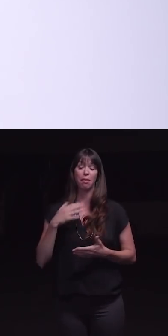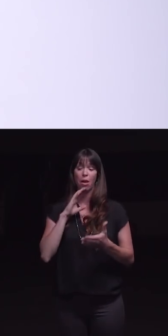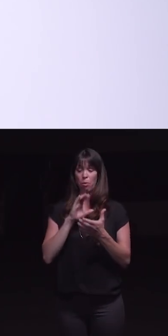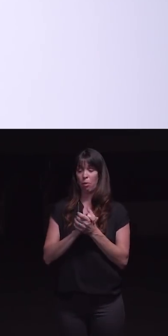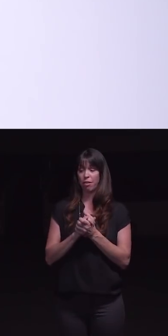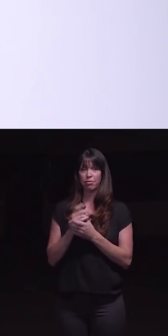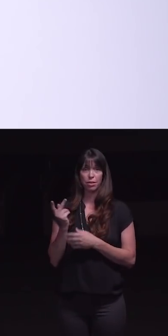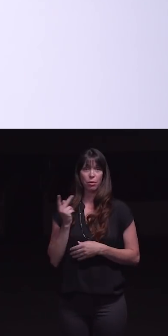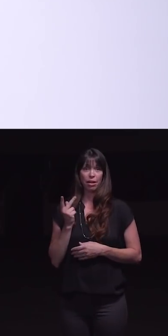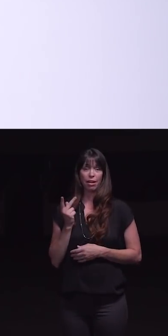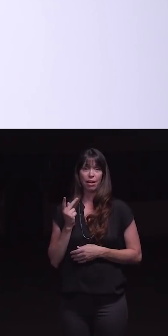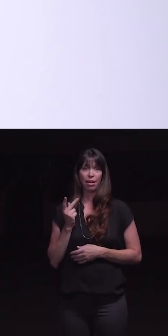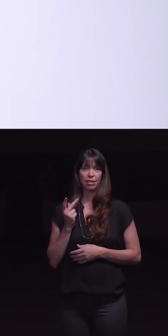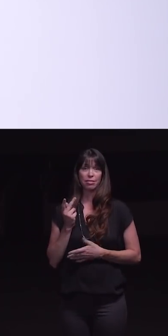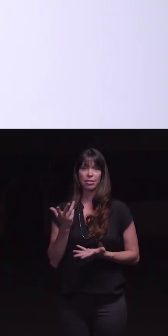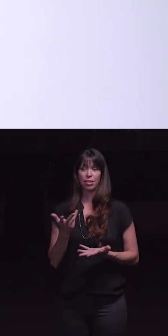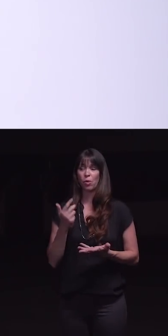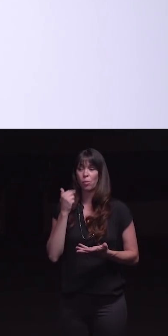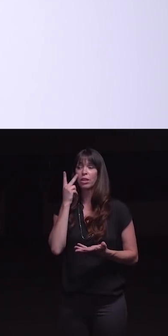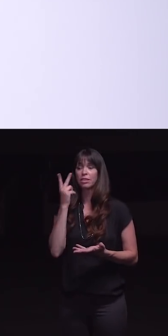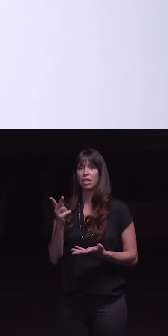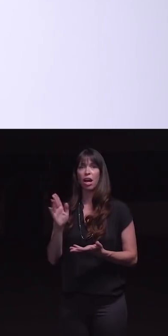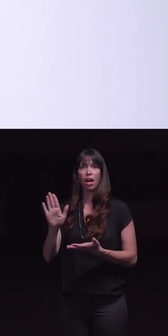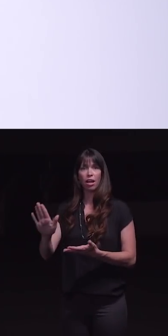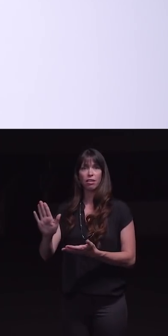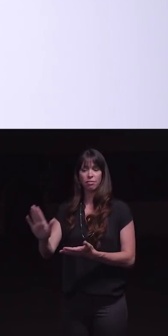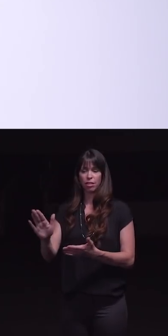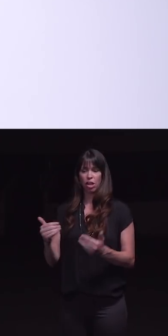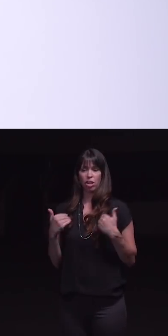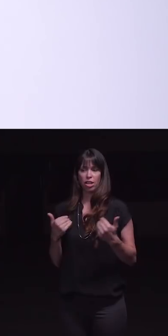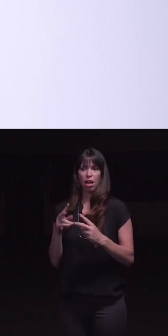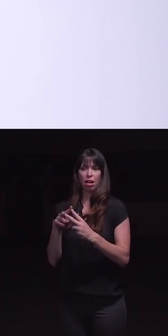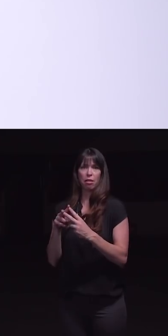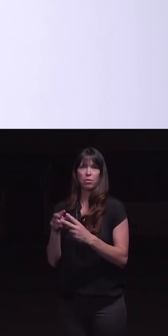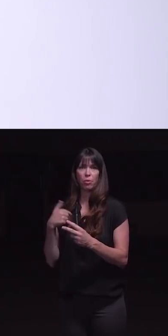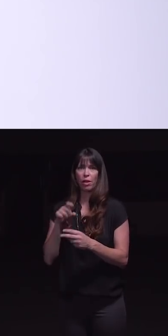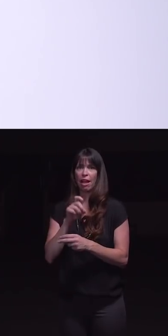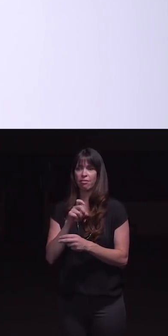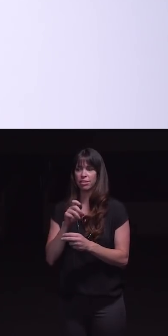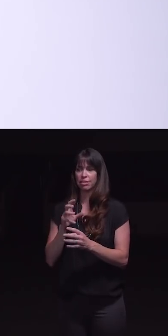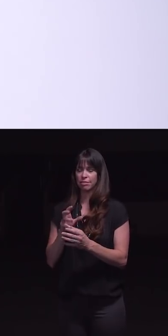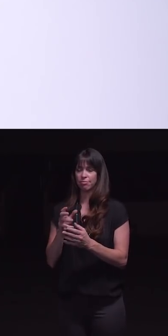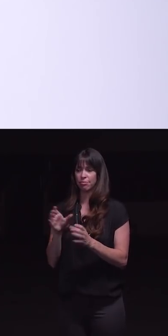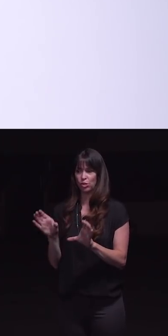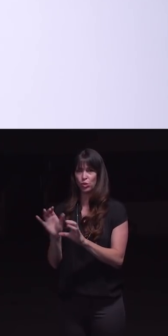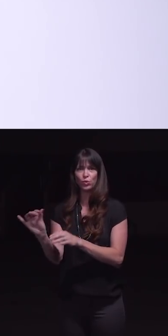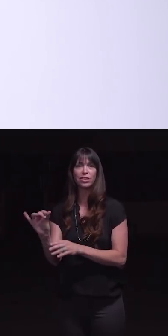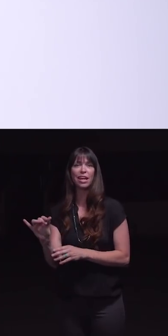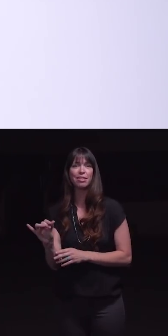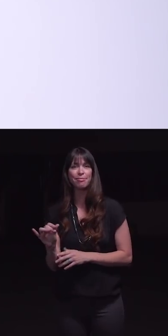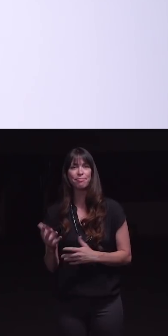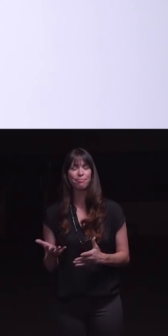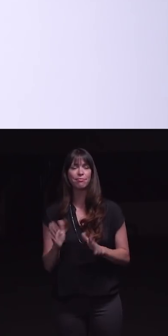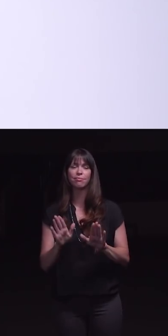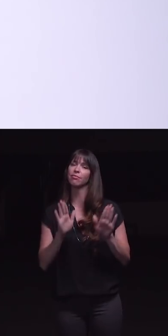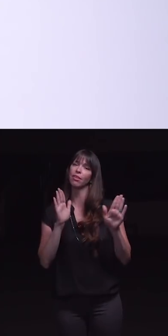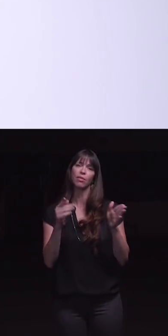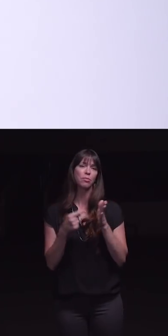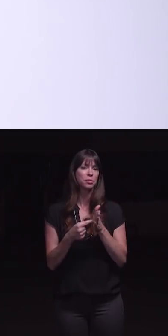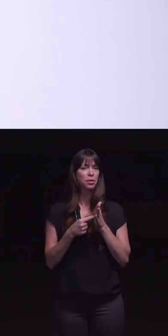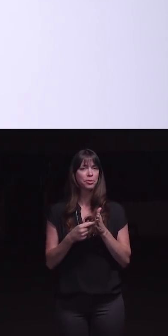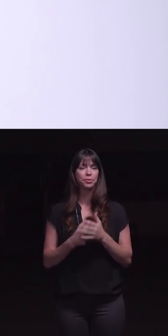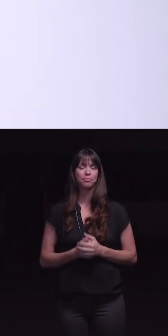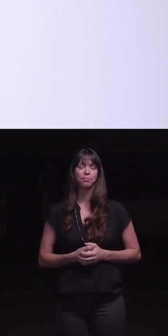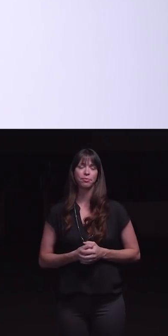wife and I actually, we looked at what that young couple did and said, we got to catch up to their generosity because of what a great